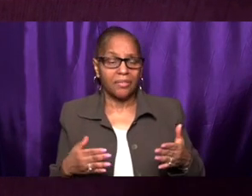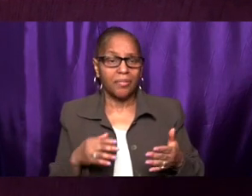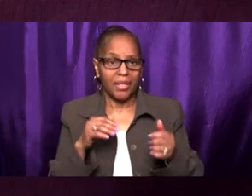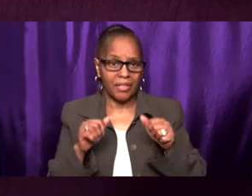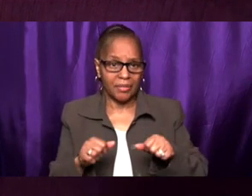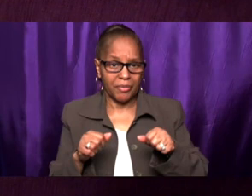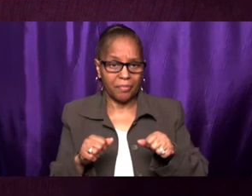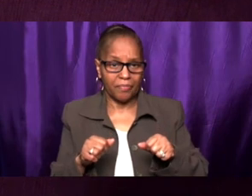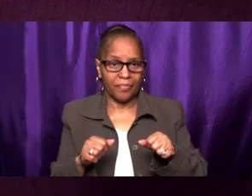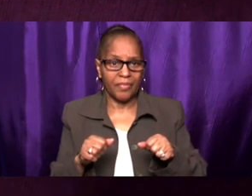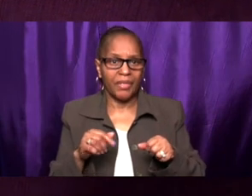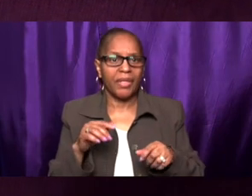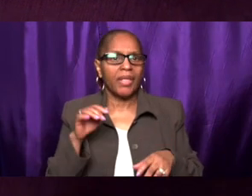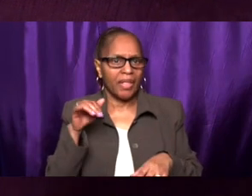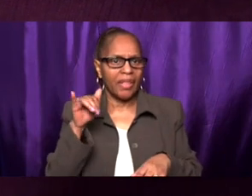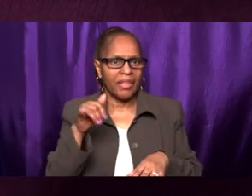That season of grief.